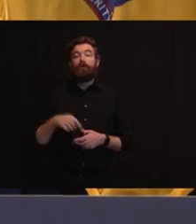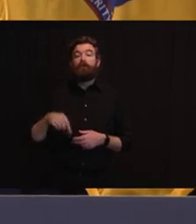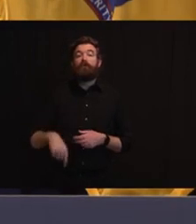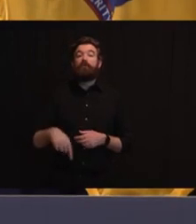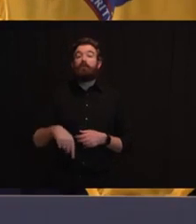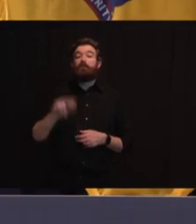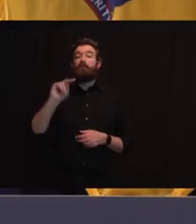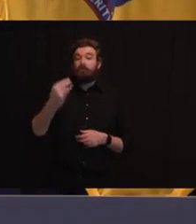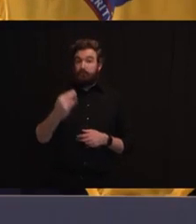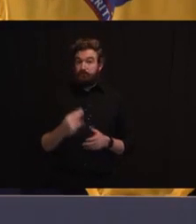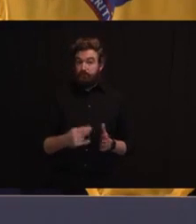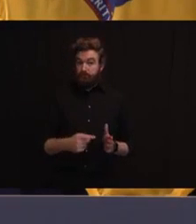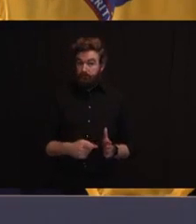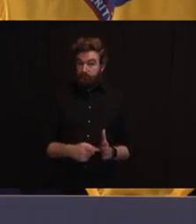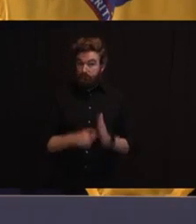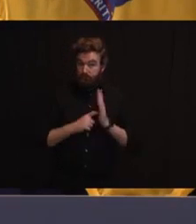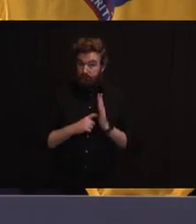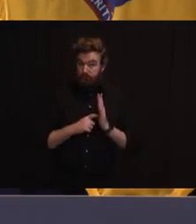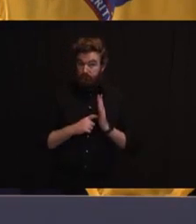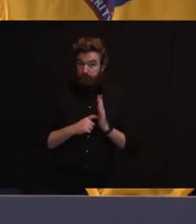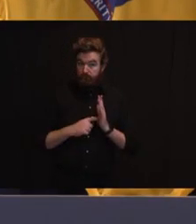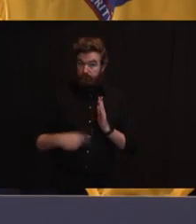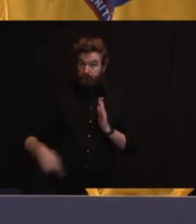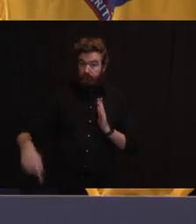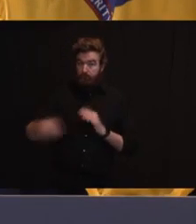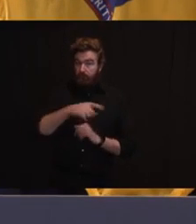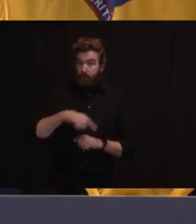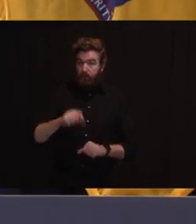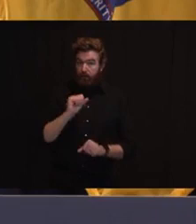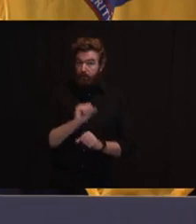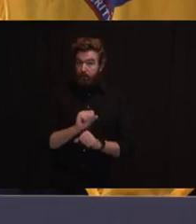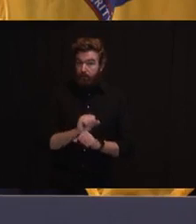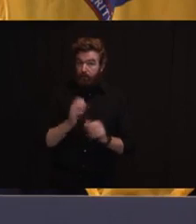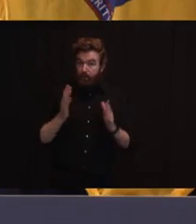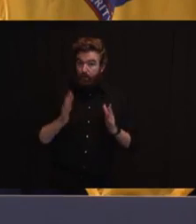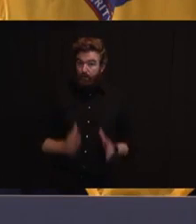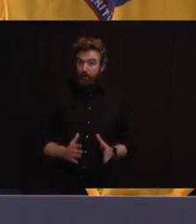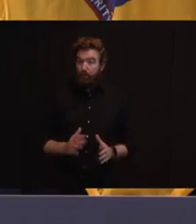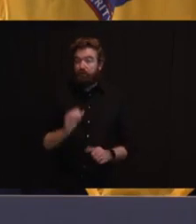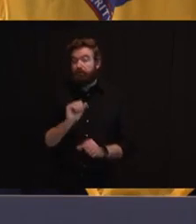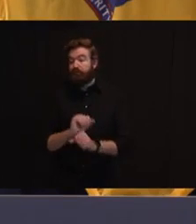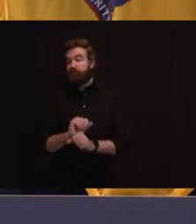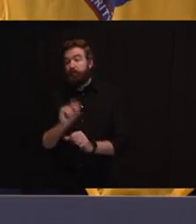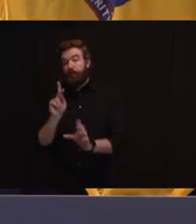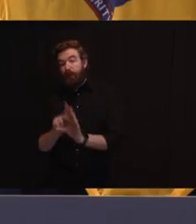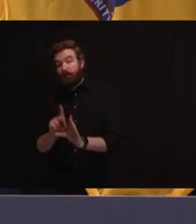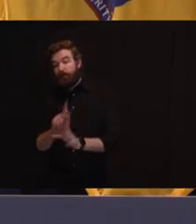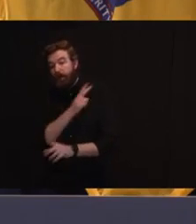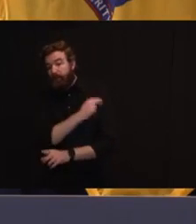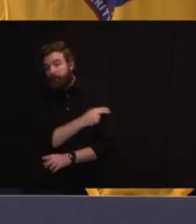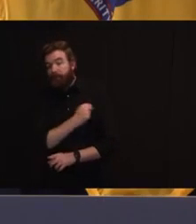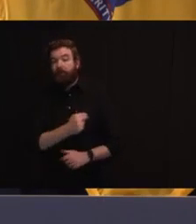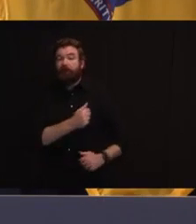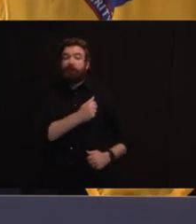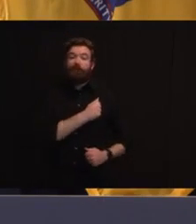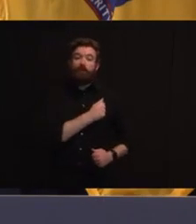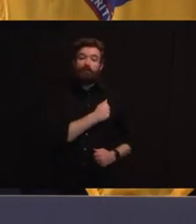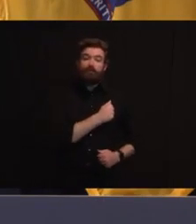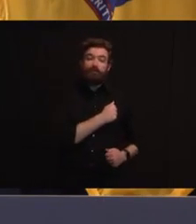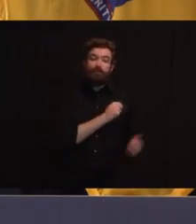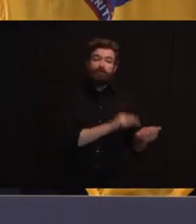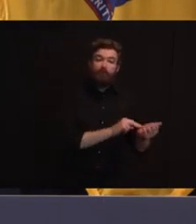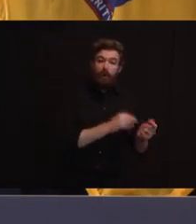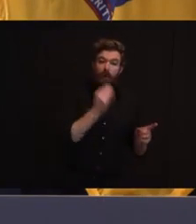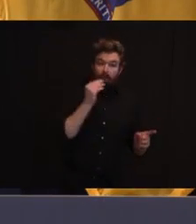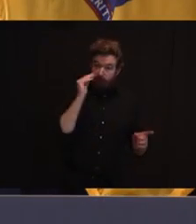for employees at the veterans' homes, psych hospitals, developmental centers, and correctional facilities to get vaccinated? And